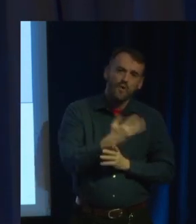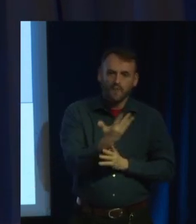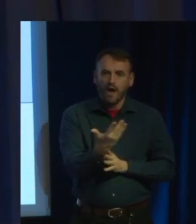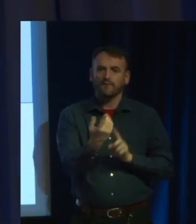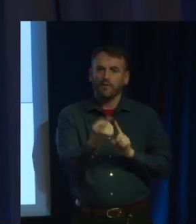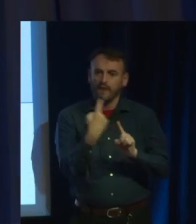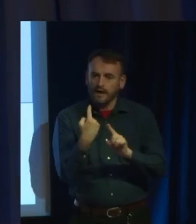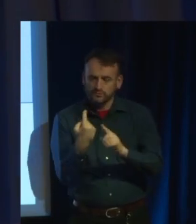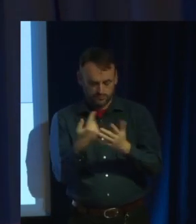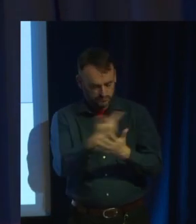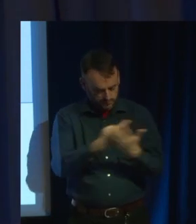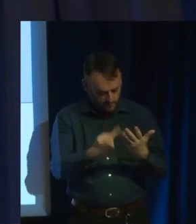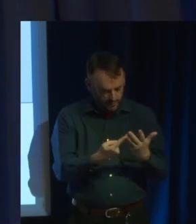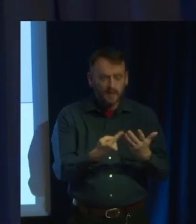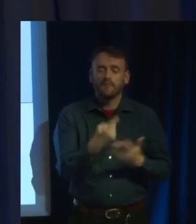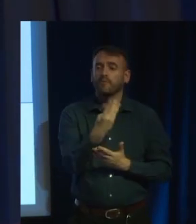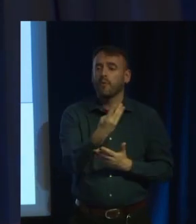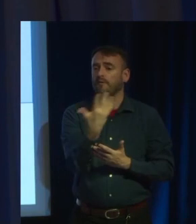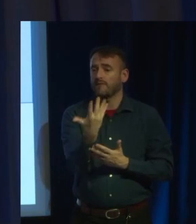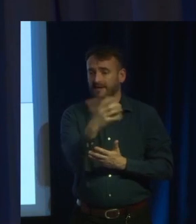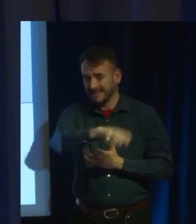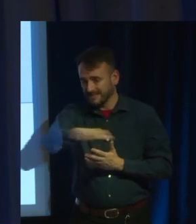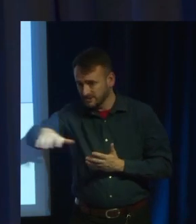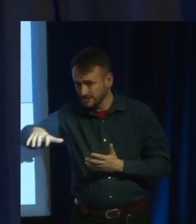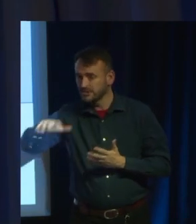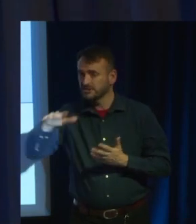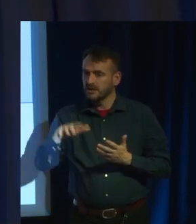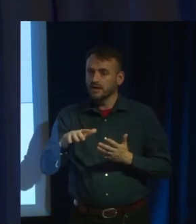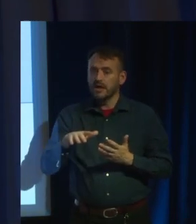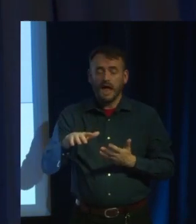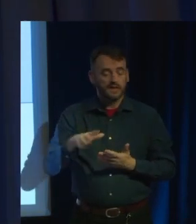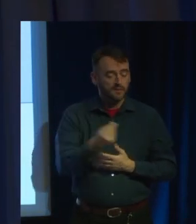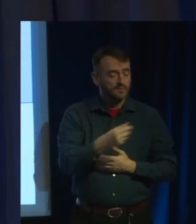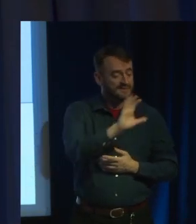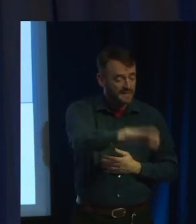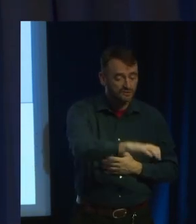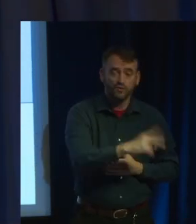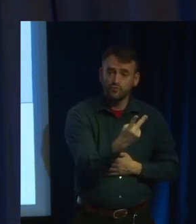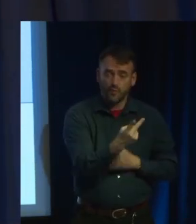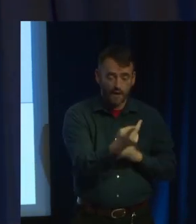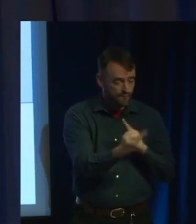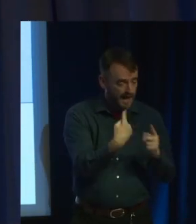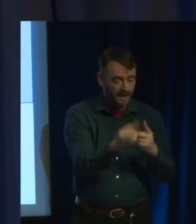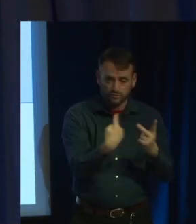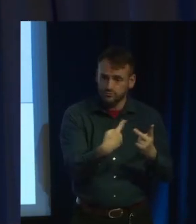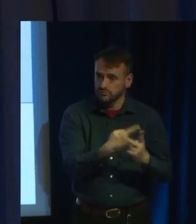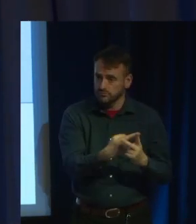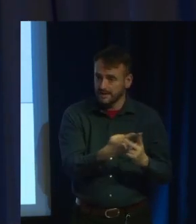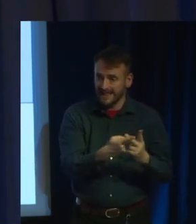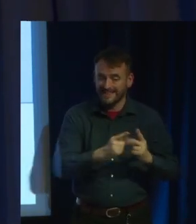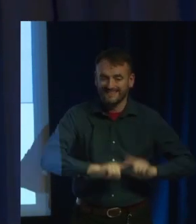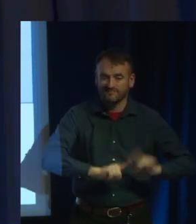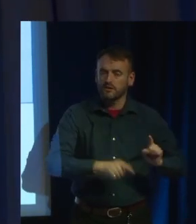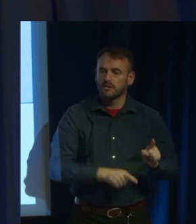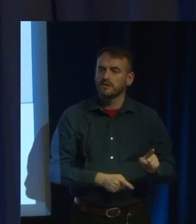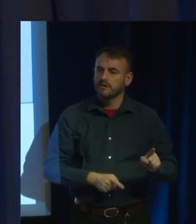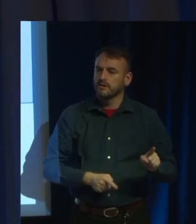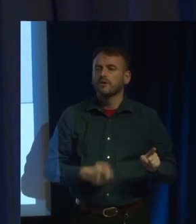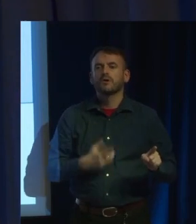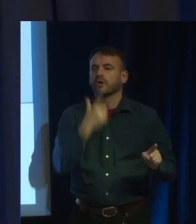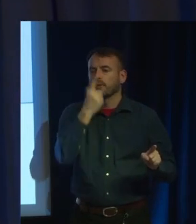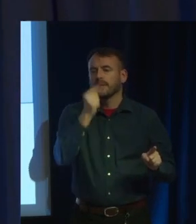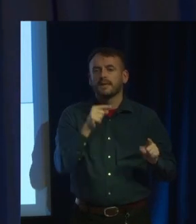there's even 2 different reactions on a station when there's, for instance, you send it at the